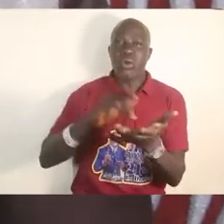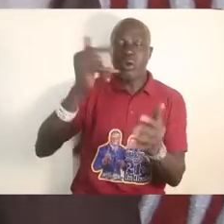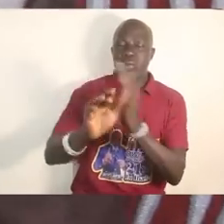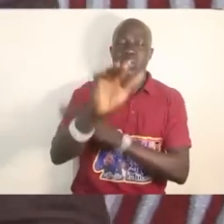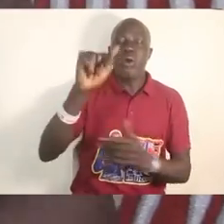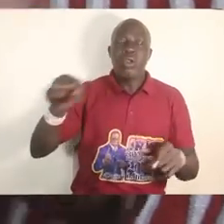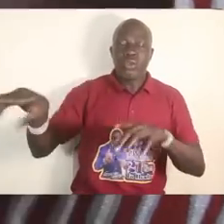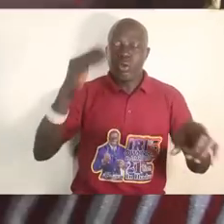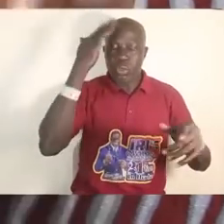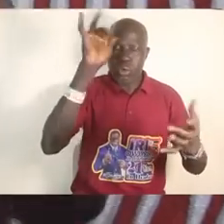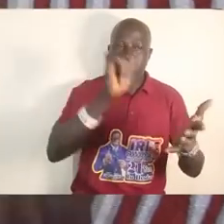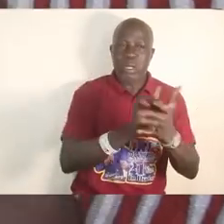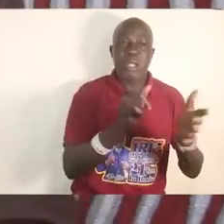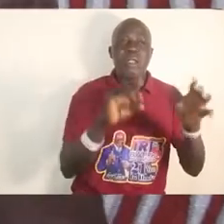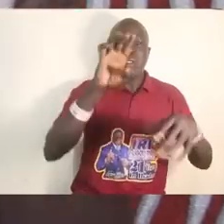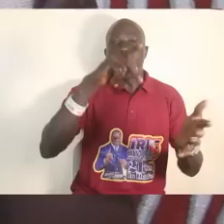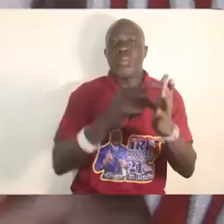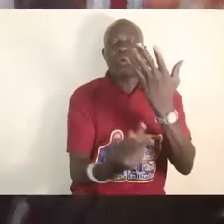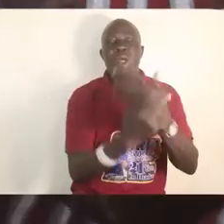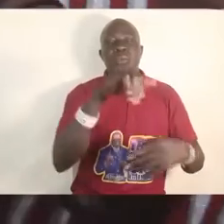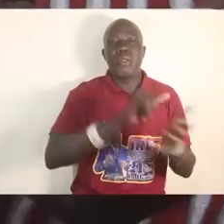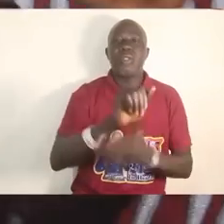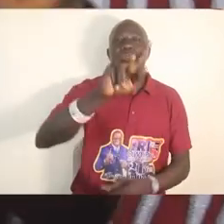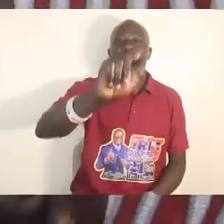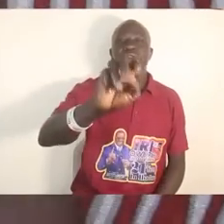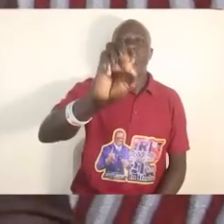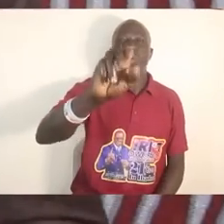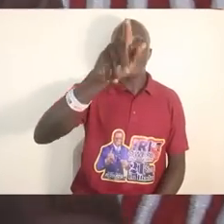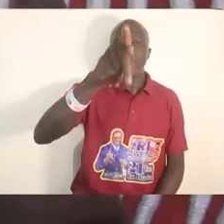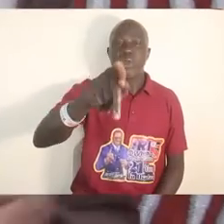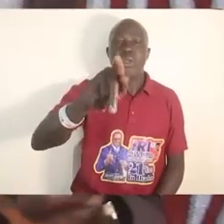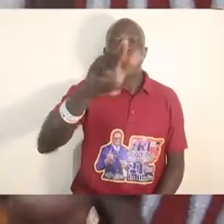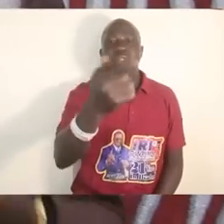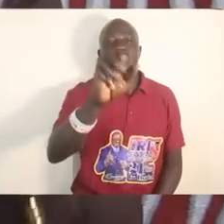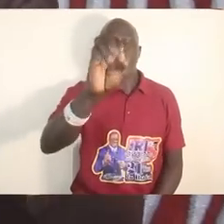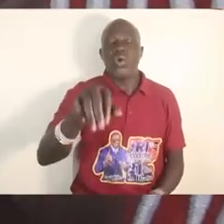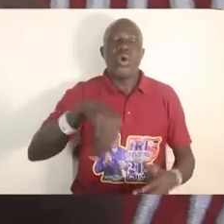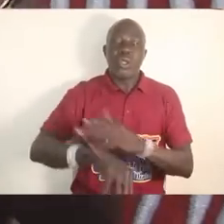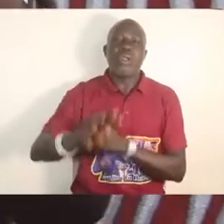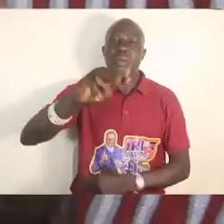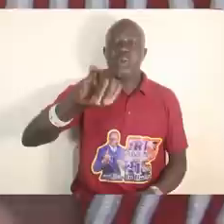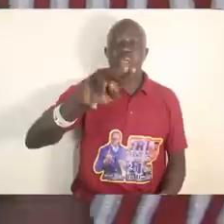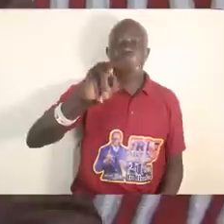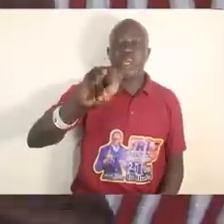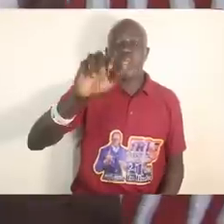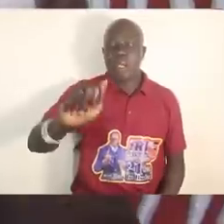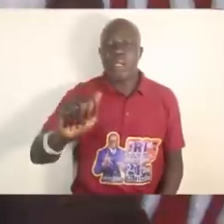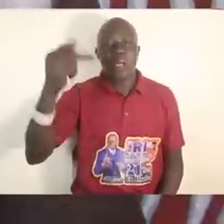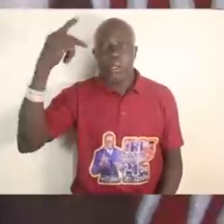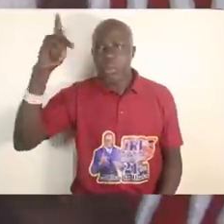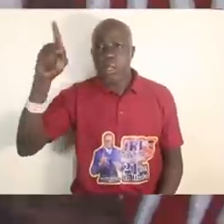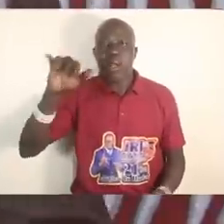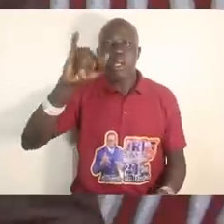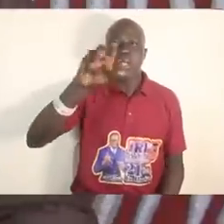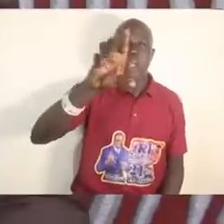God. O jẹ́ mọ̀ pé. Do you know that? Program ti wà ní Togo. There is program in Togo. O wà ní United Kingdom. United Kingdom. O wà Mena. Imena. O wà ní Lọrin. Ilorin. O wà ní